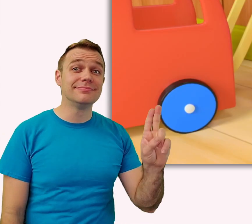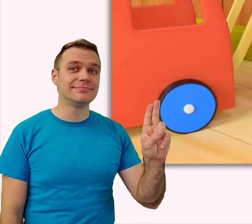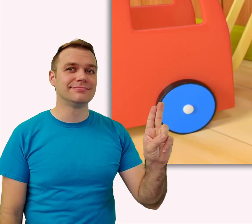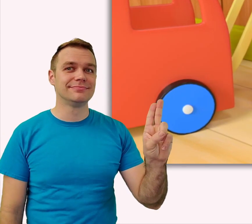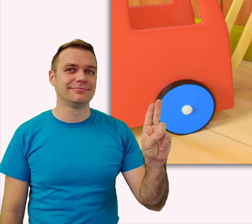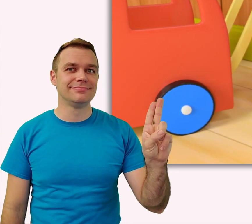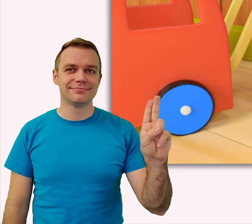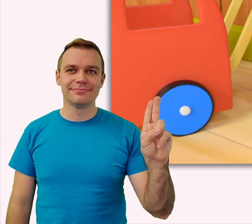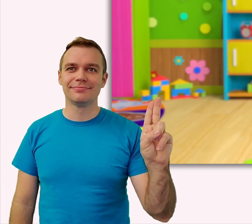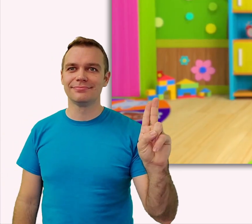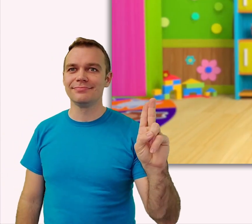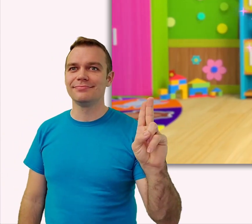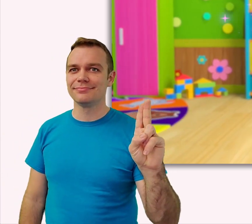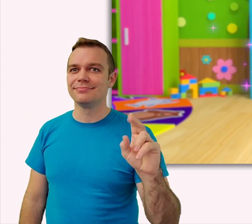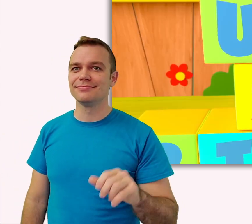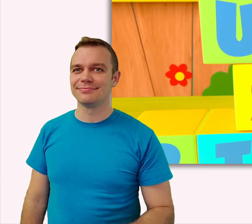U